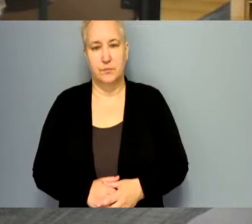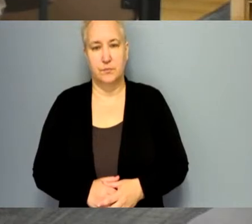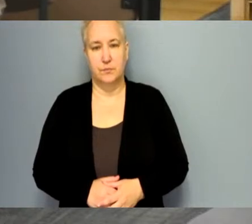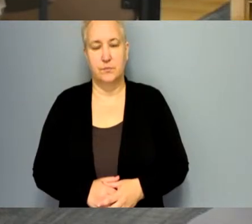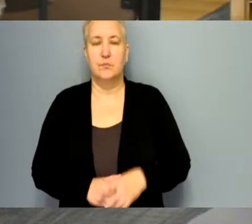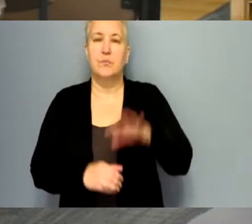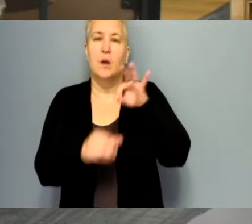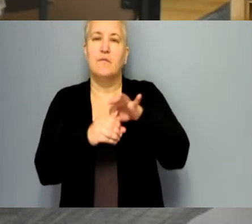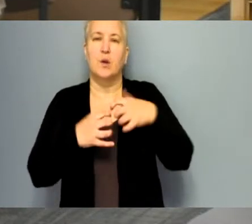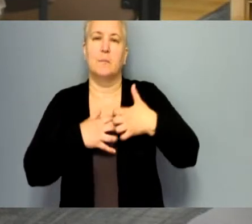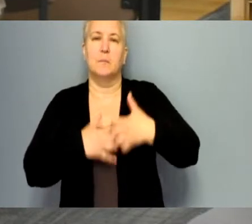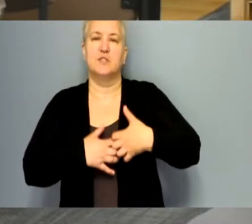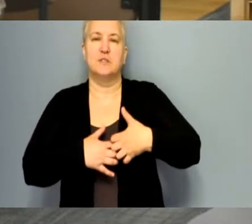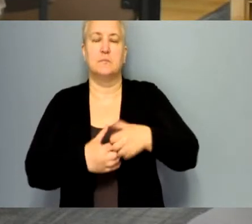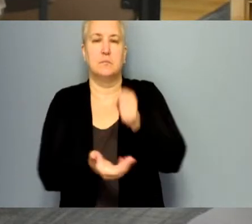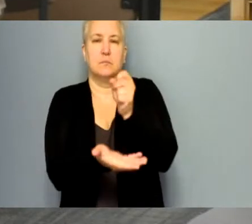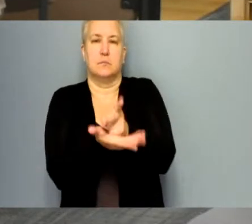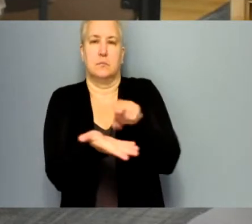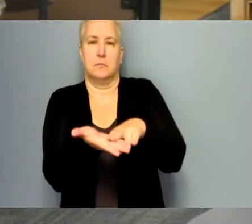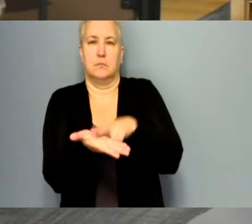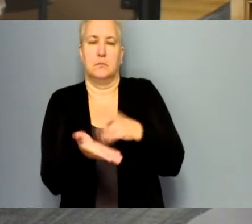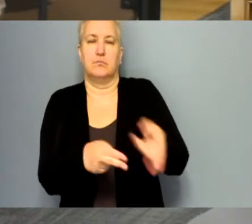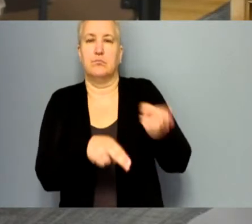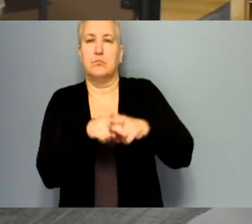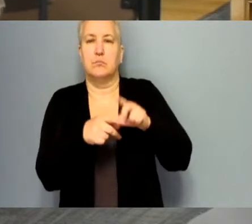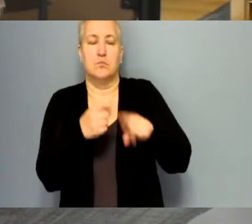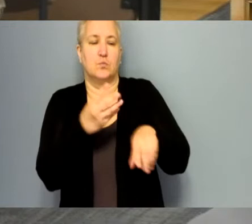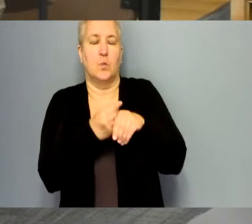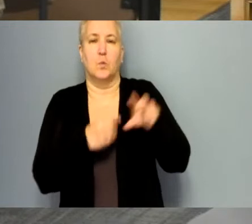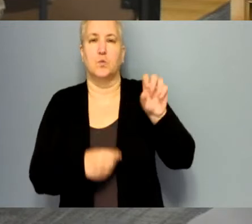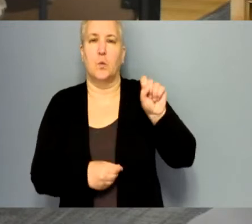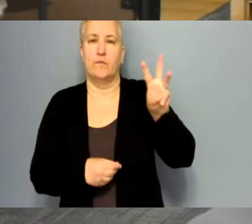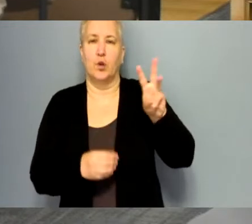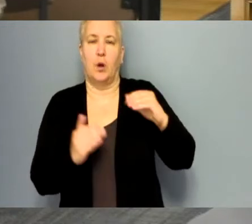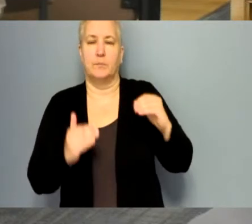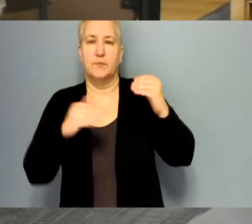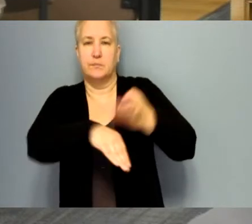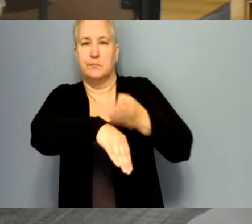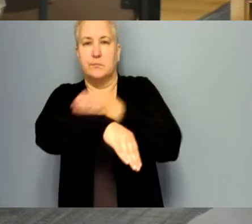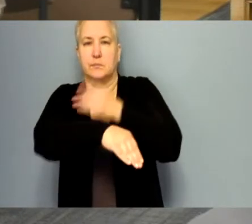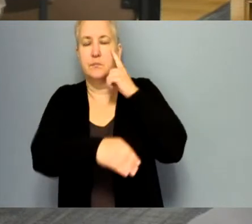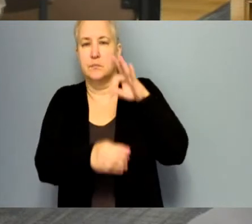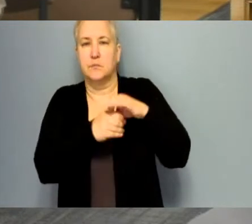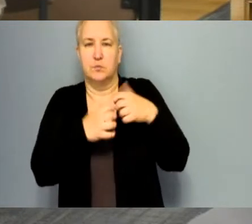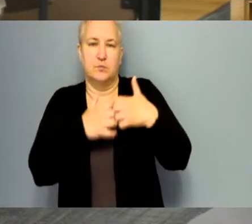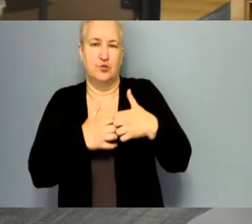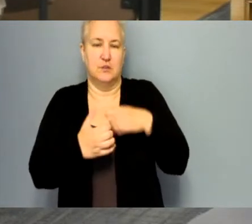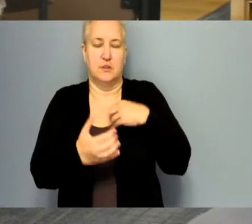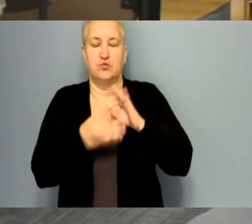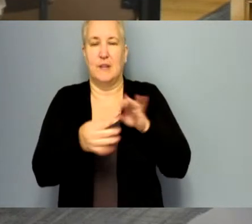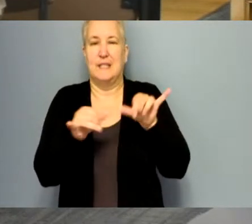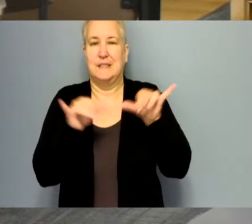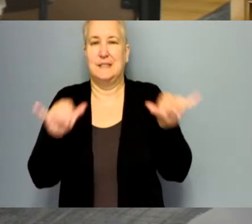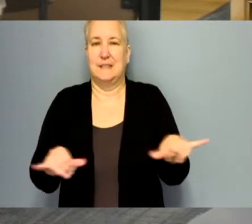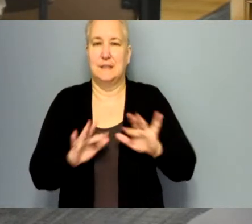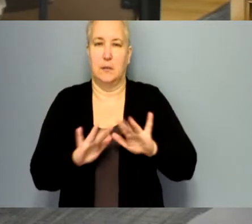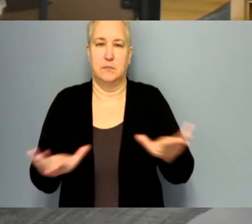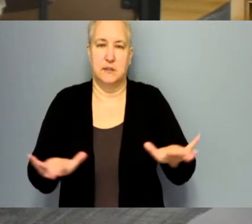voting machines. Approve contract increase to add software upgrade to voting machines and related systems.